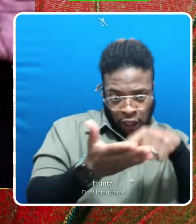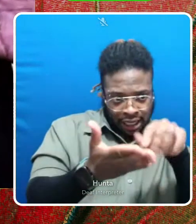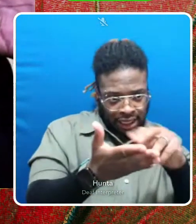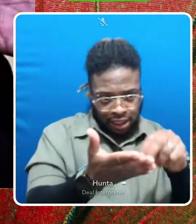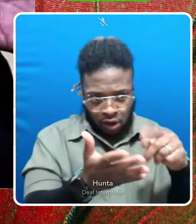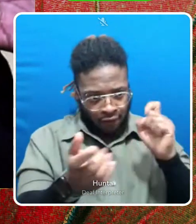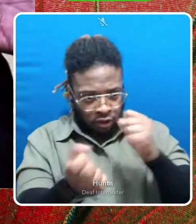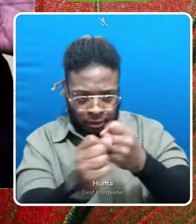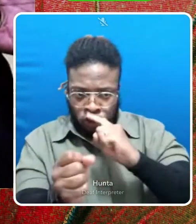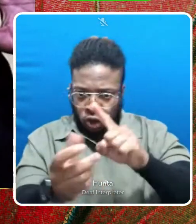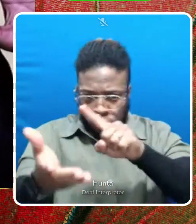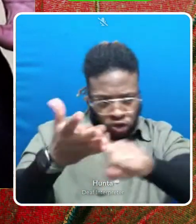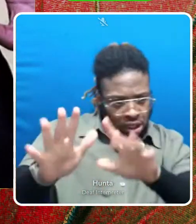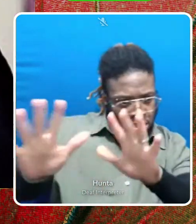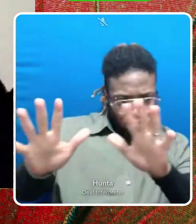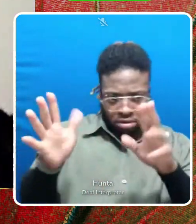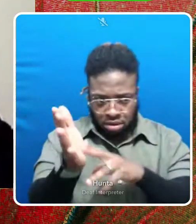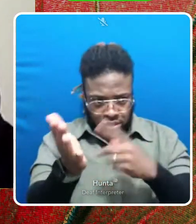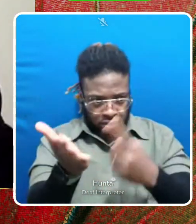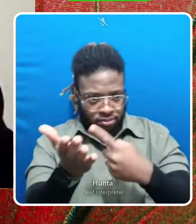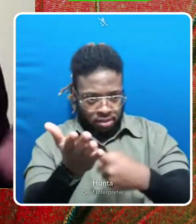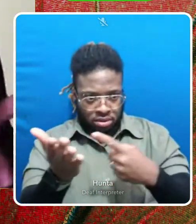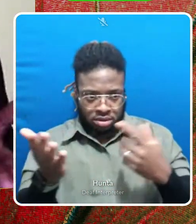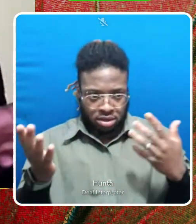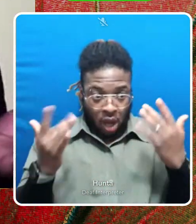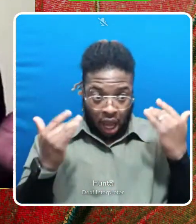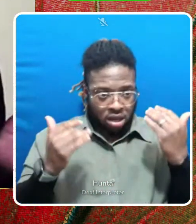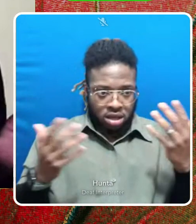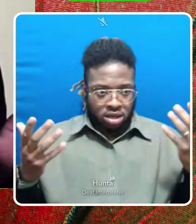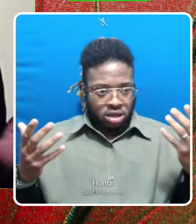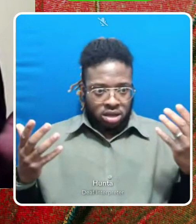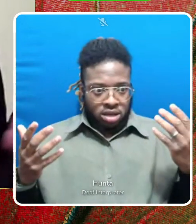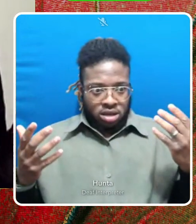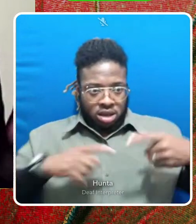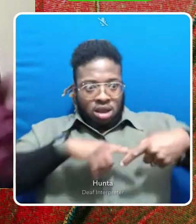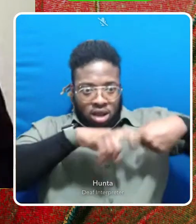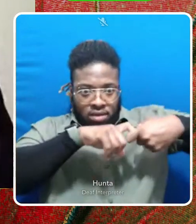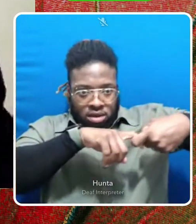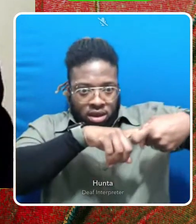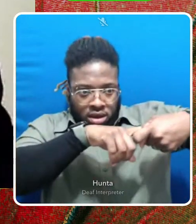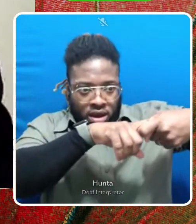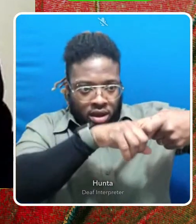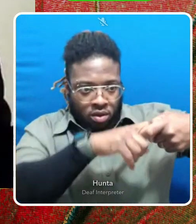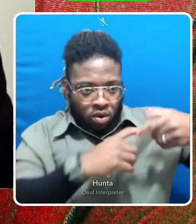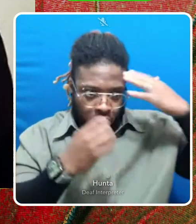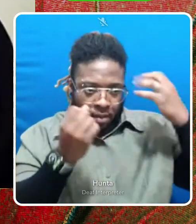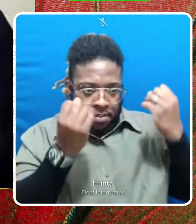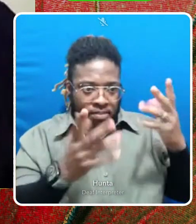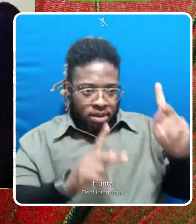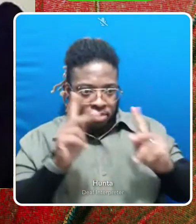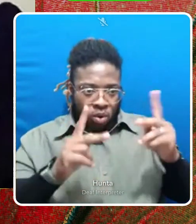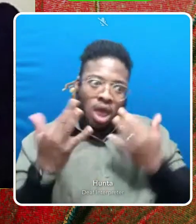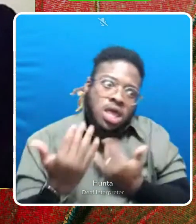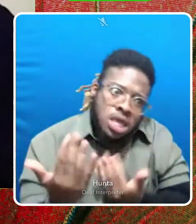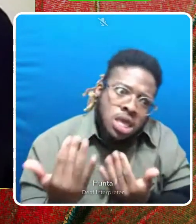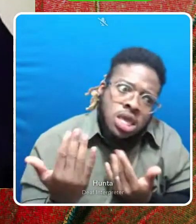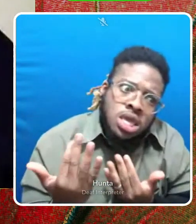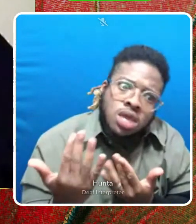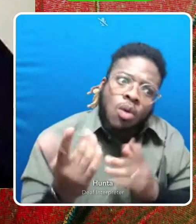start before it start. We're in full swing right now. We're in full swing out of the park right now.